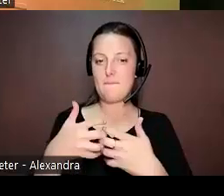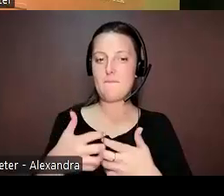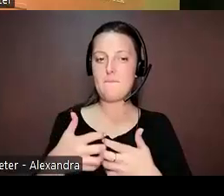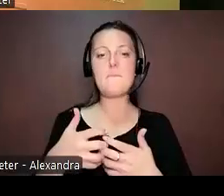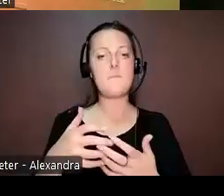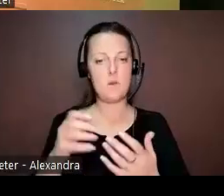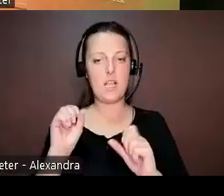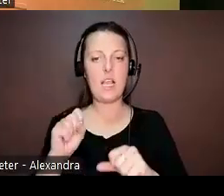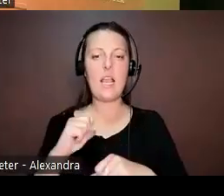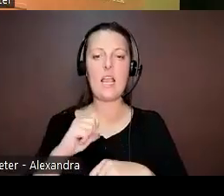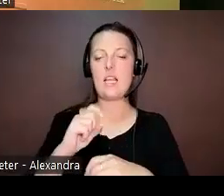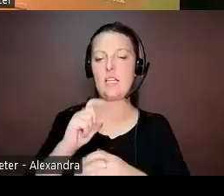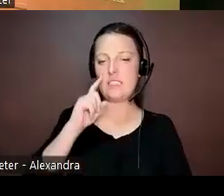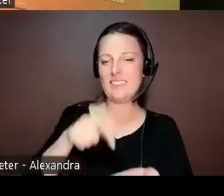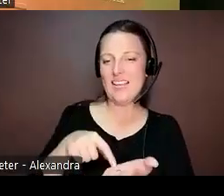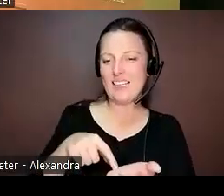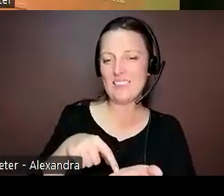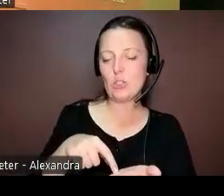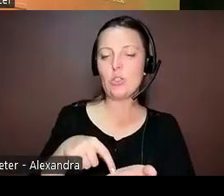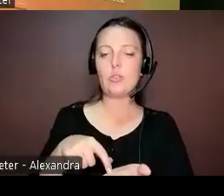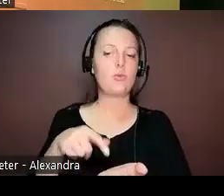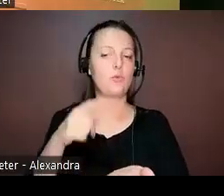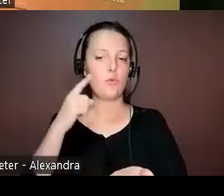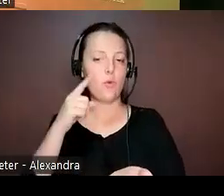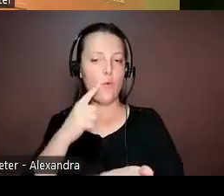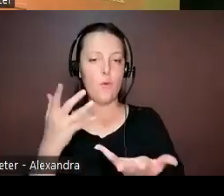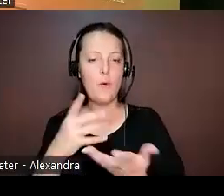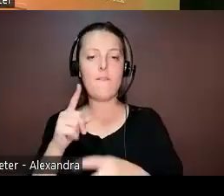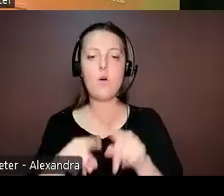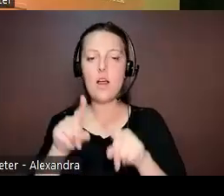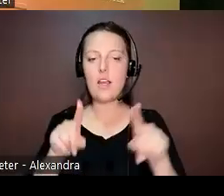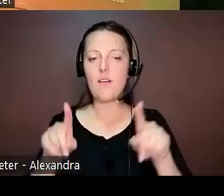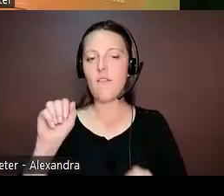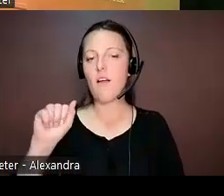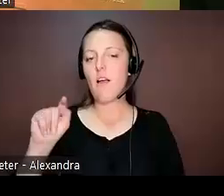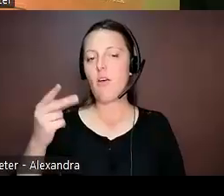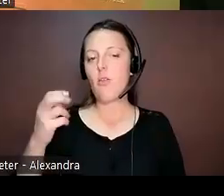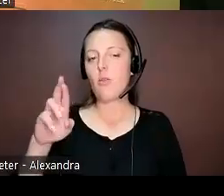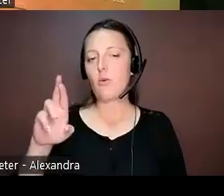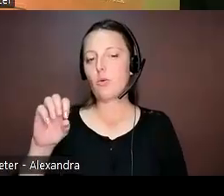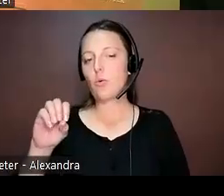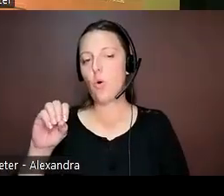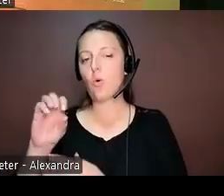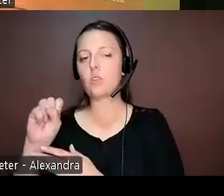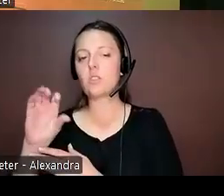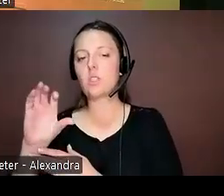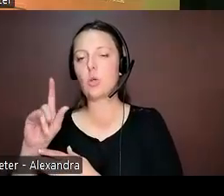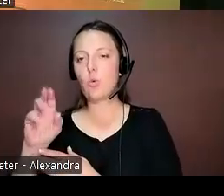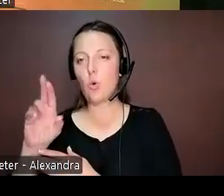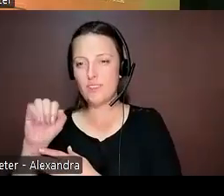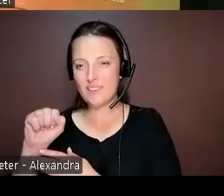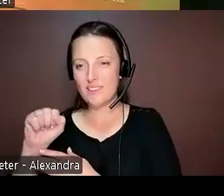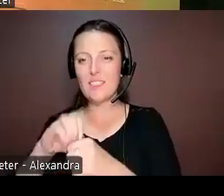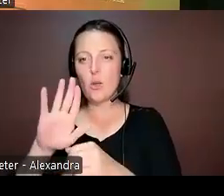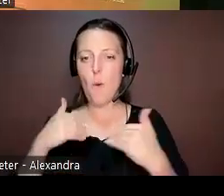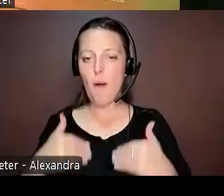of variety of atherosclerosis on your body that can, and this idea was that maybe that will guide us.